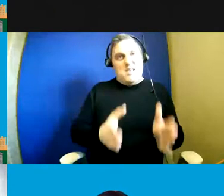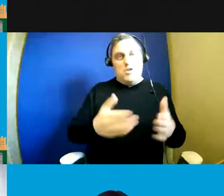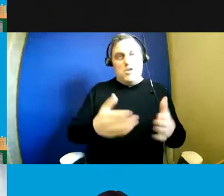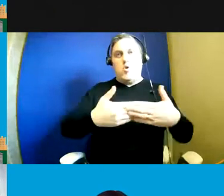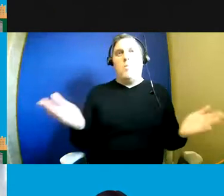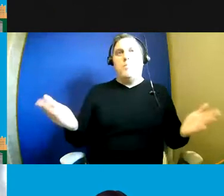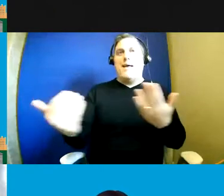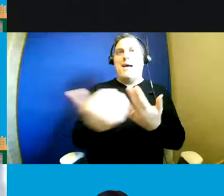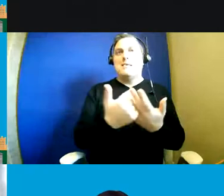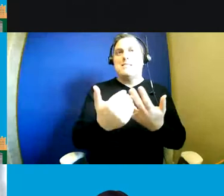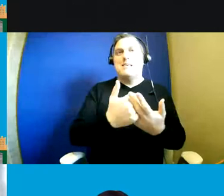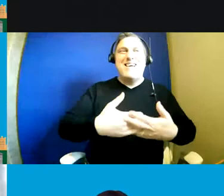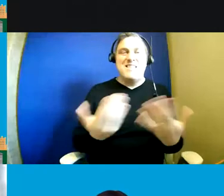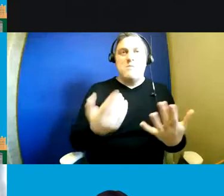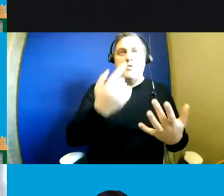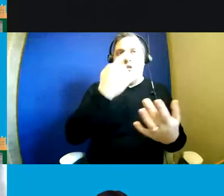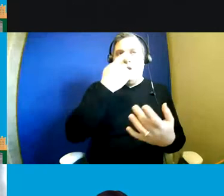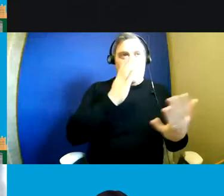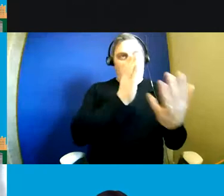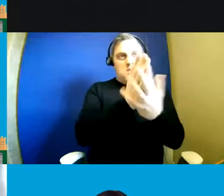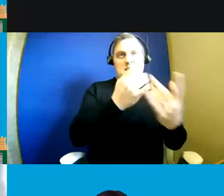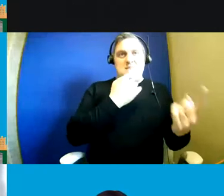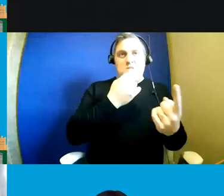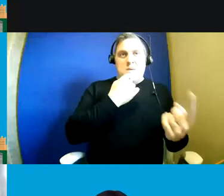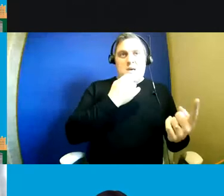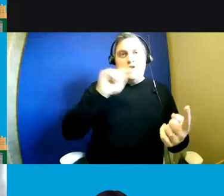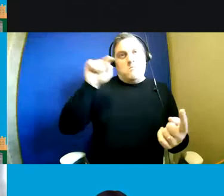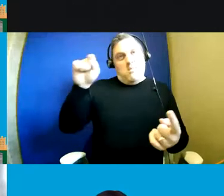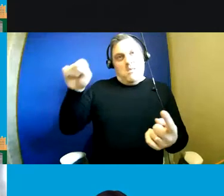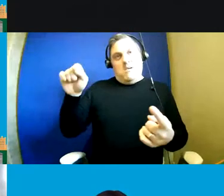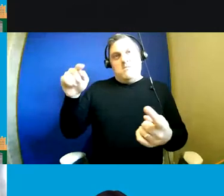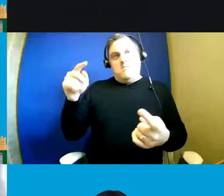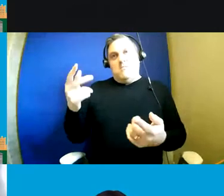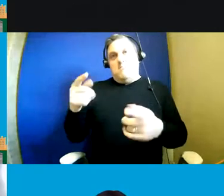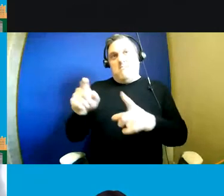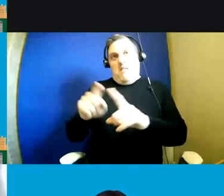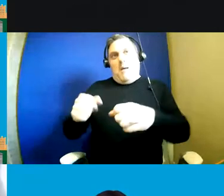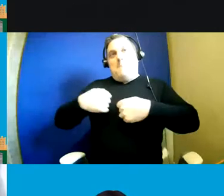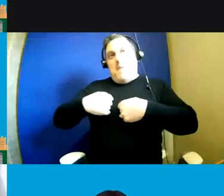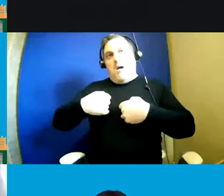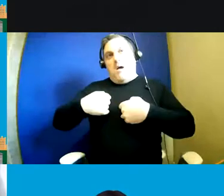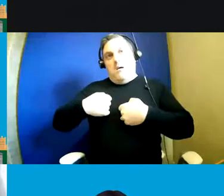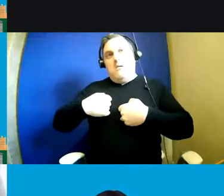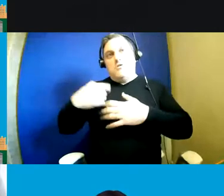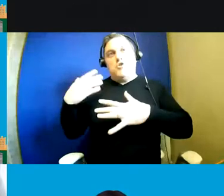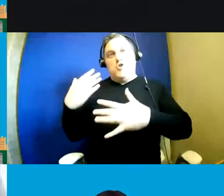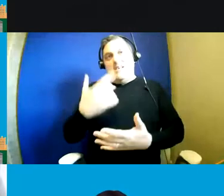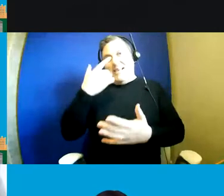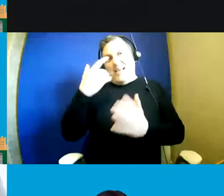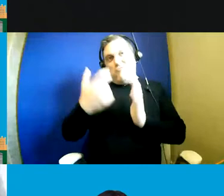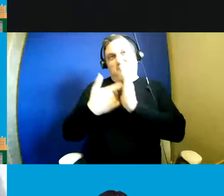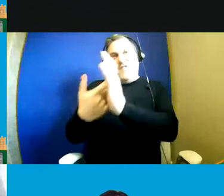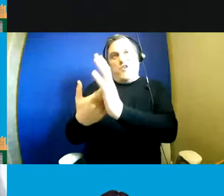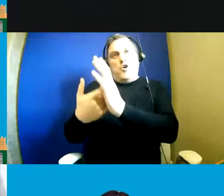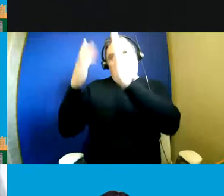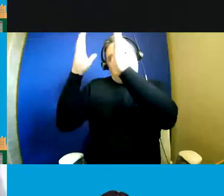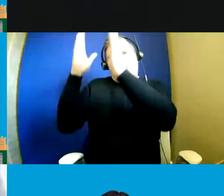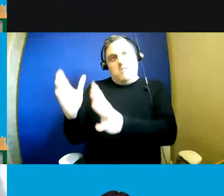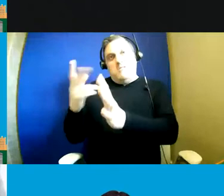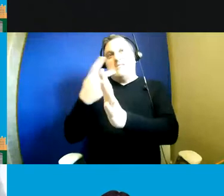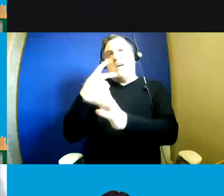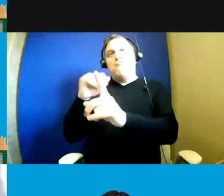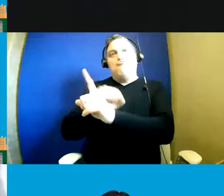where everybody can access information, but it would be more specialized services like mine that can then refer people on to the